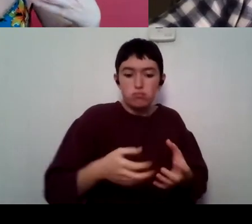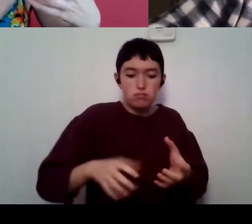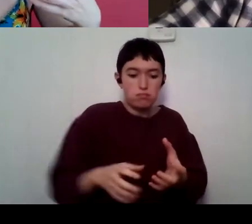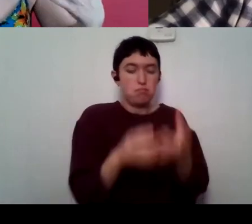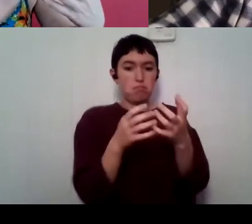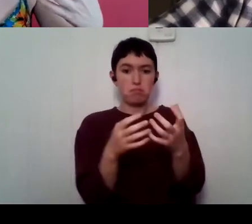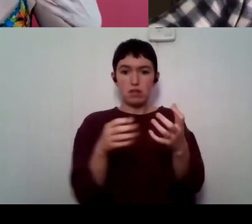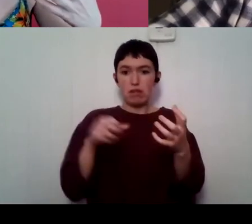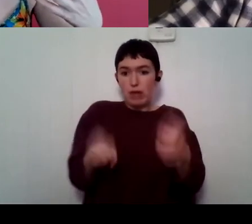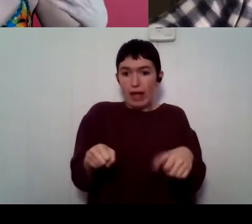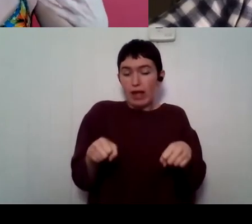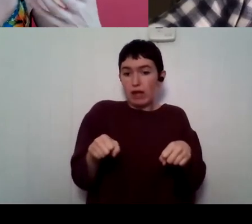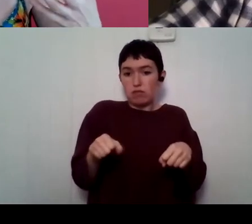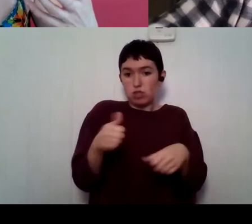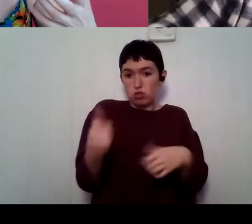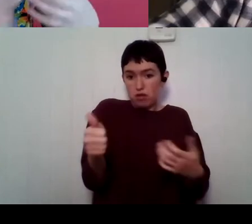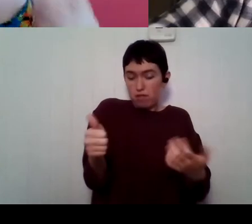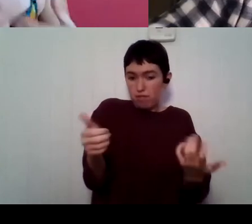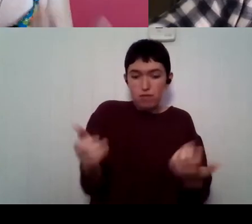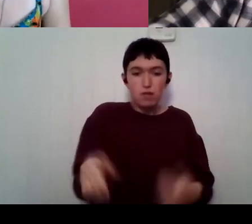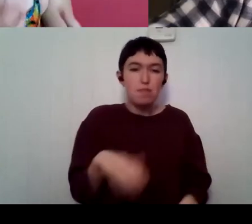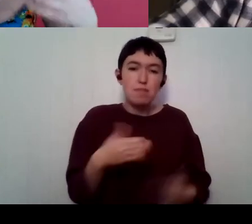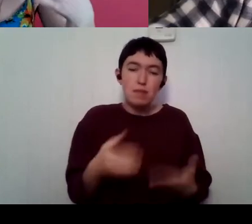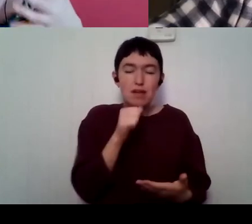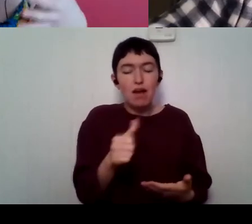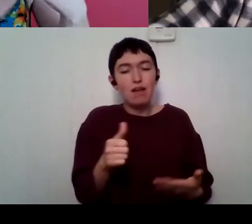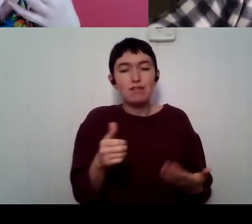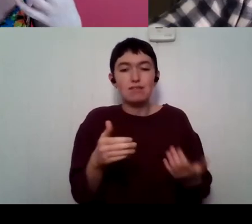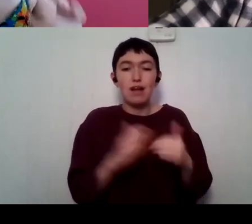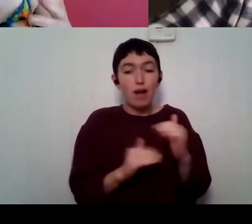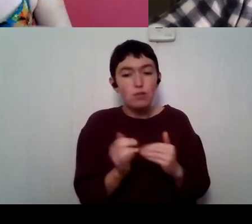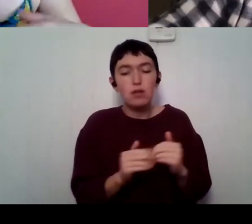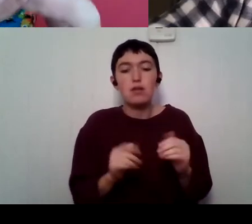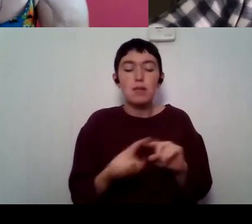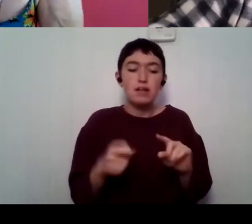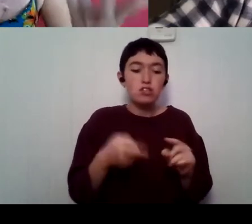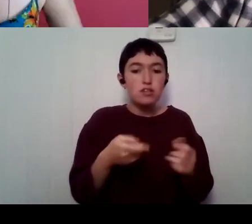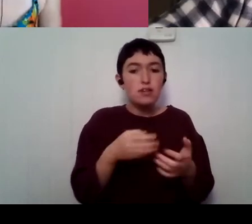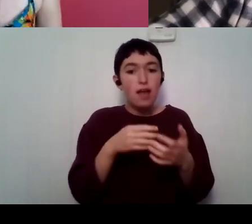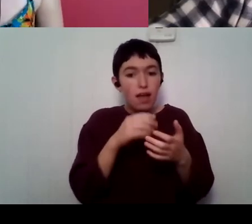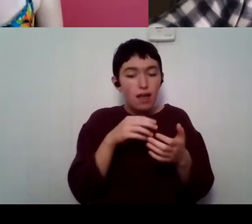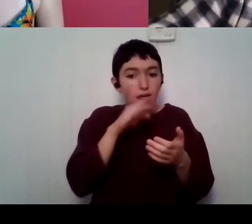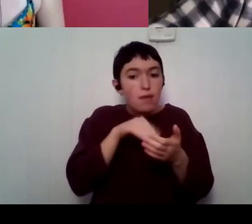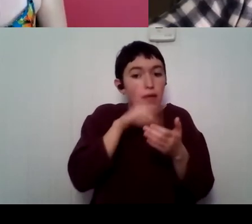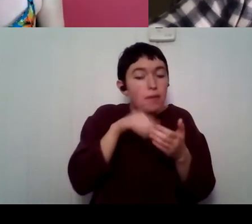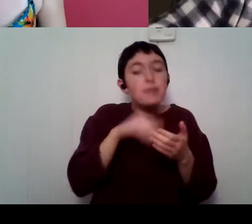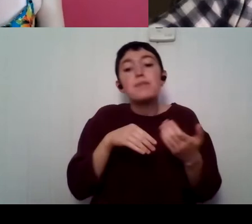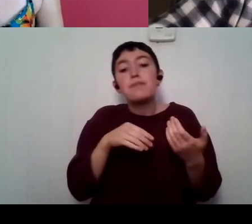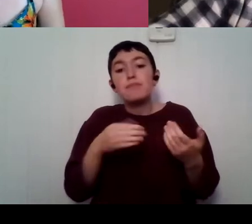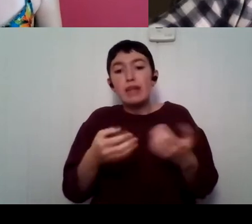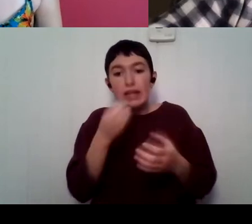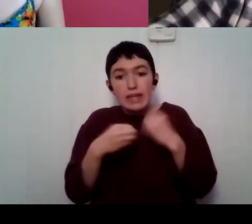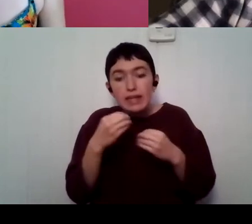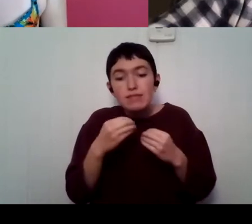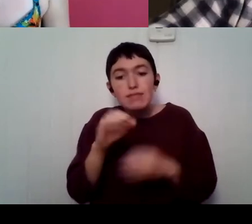mean, I'm sure it wasn't the most pleasant experience, but then I watched her kind of lick up the baby, eat the afterbirth, and kind of go on about